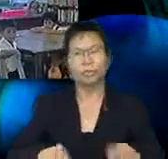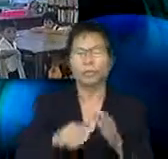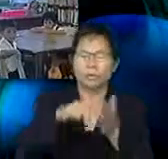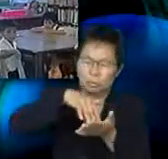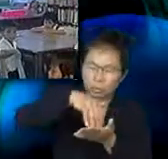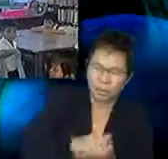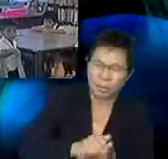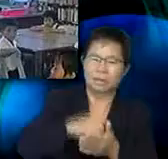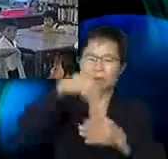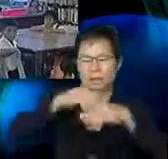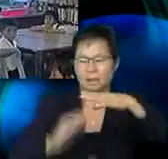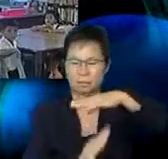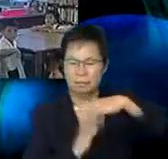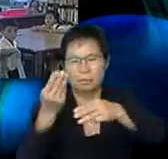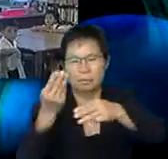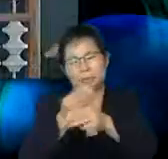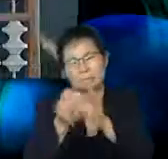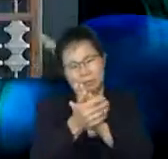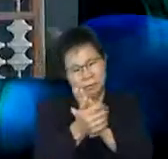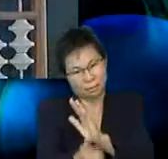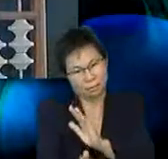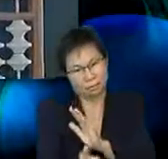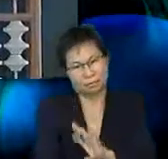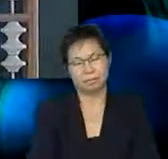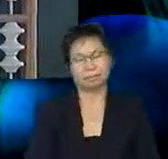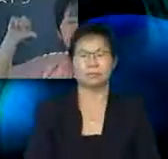their basic mathematical skills.